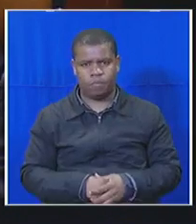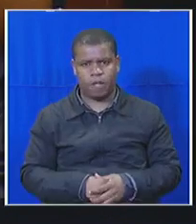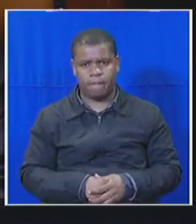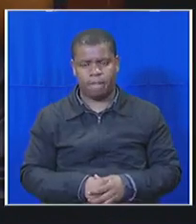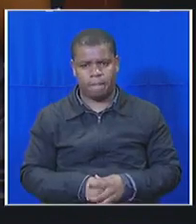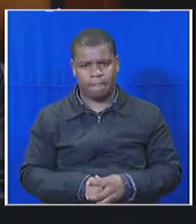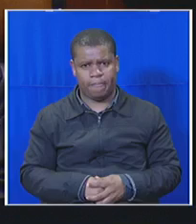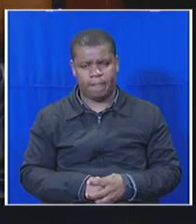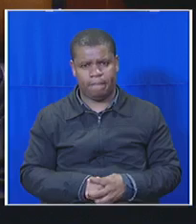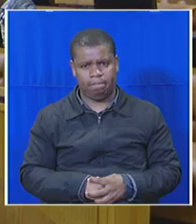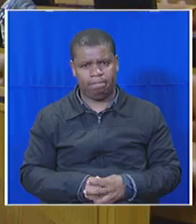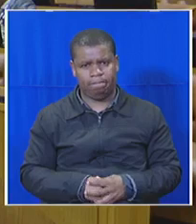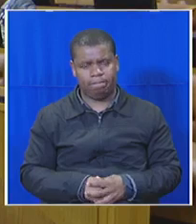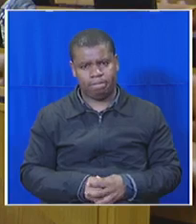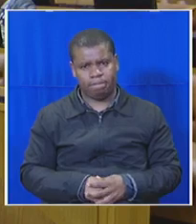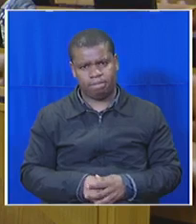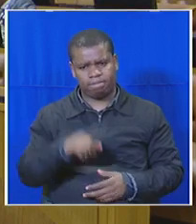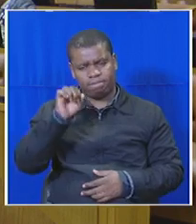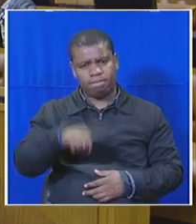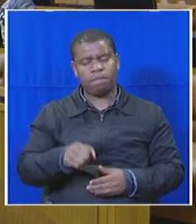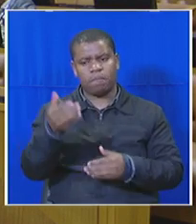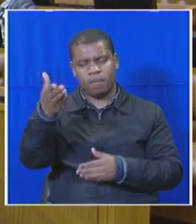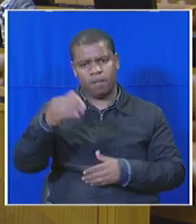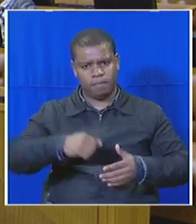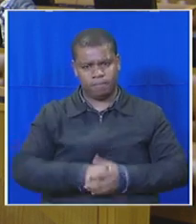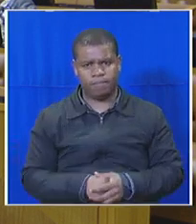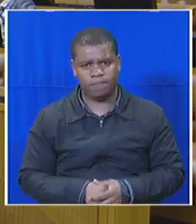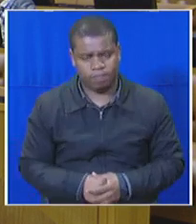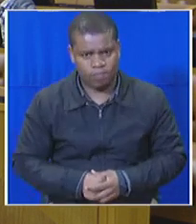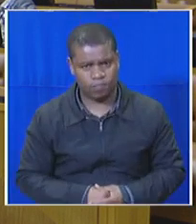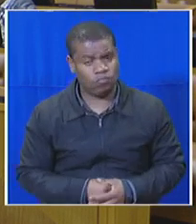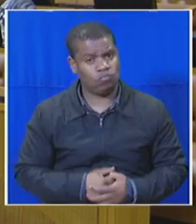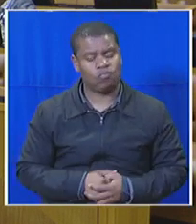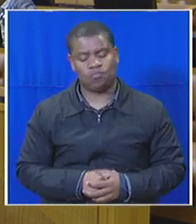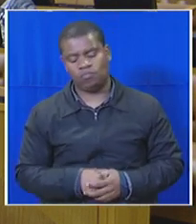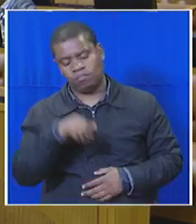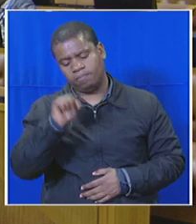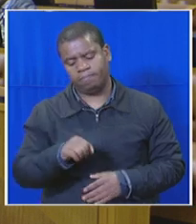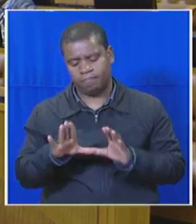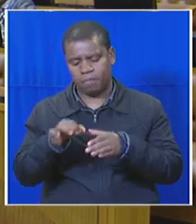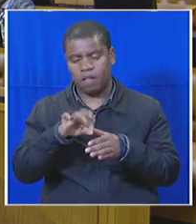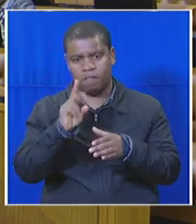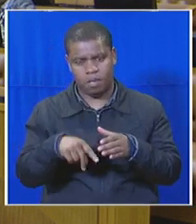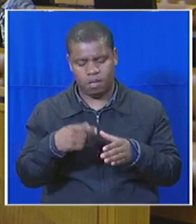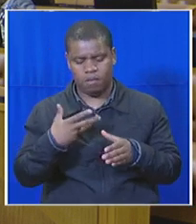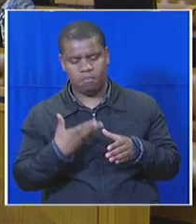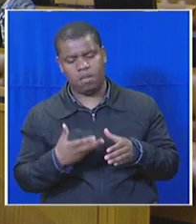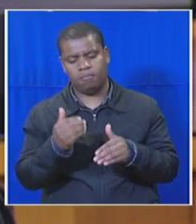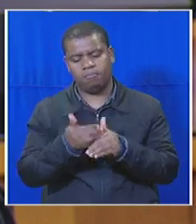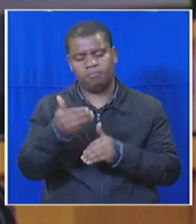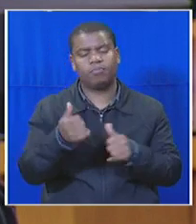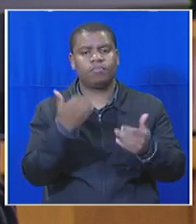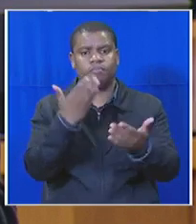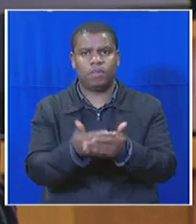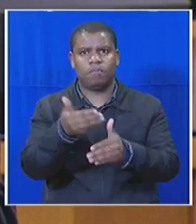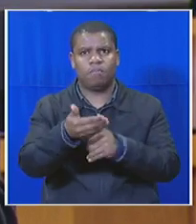back. Yes. Thank you, Mr. Speaker. On behalf of the Inkatha Freedom Party, I shall move for the next sitting of this House that the